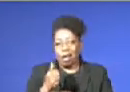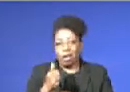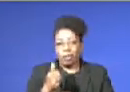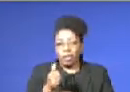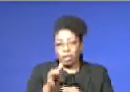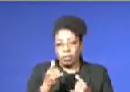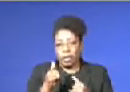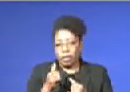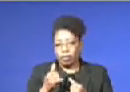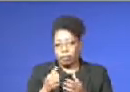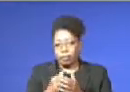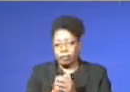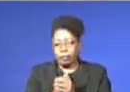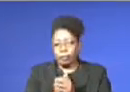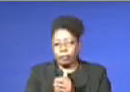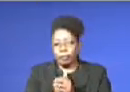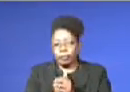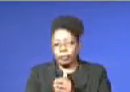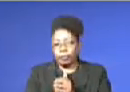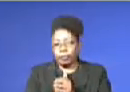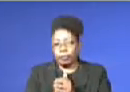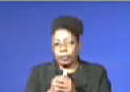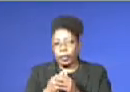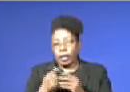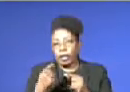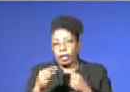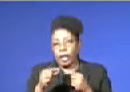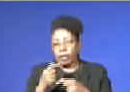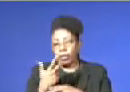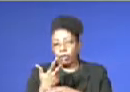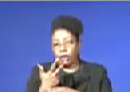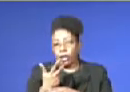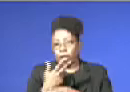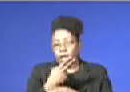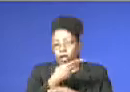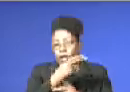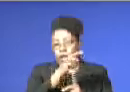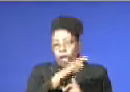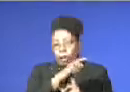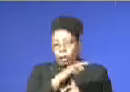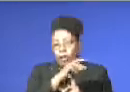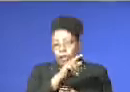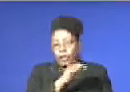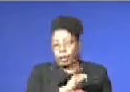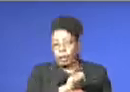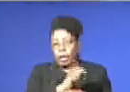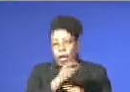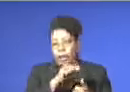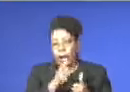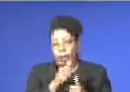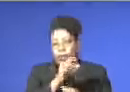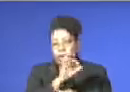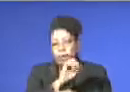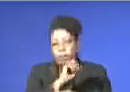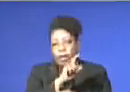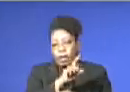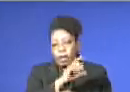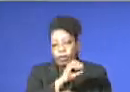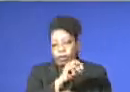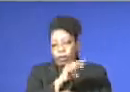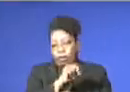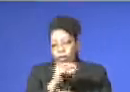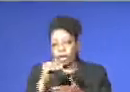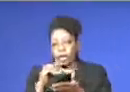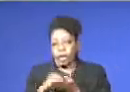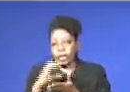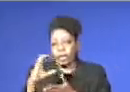basketball. And that was the biggest difference in the game. In Game 3, we would see the defending Hugh Campbell champs, the Tabernacle Baptist Falcons, face off with the CC